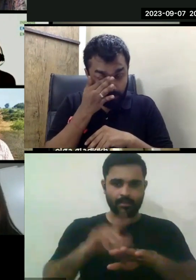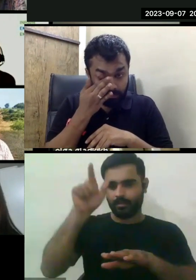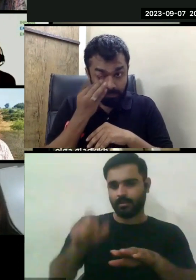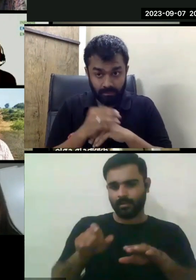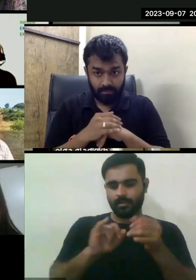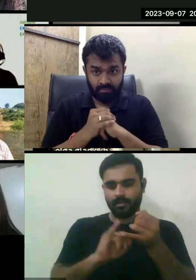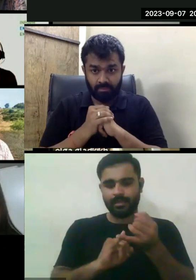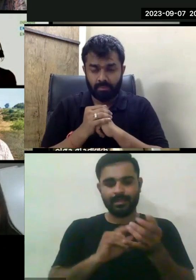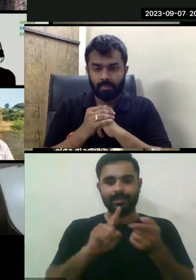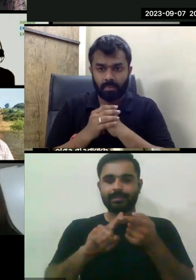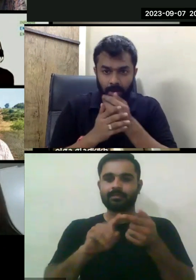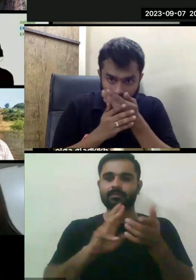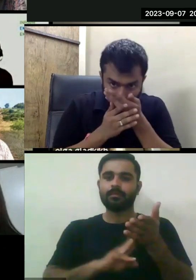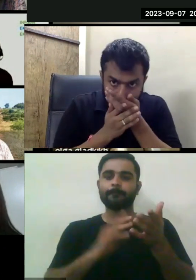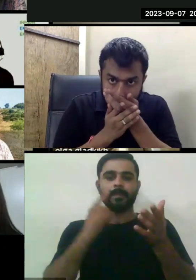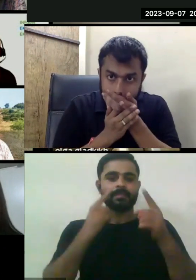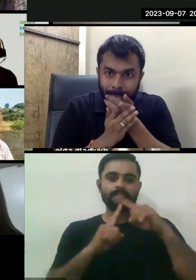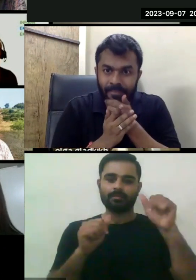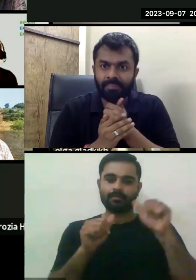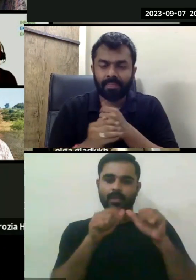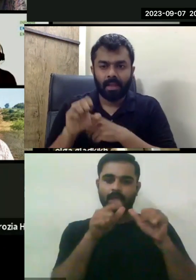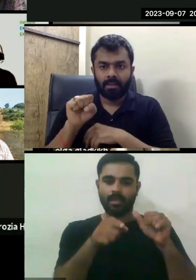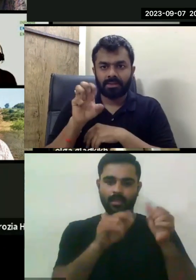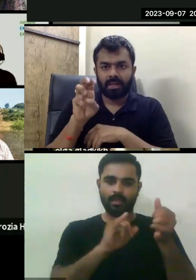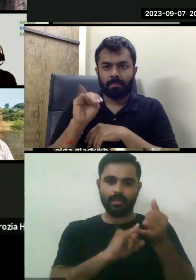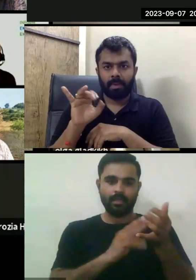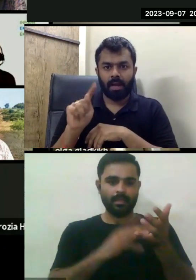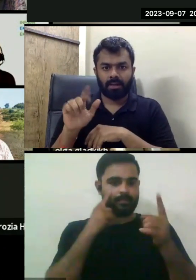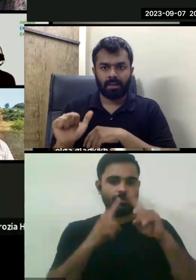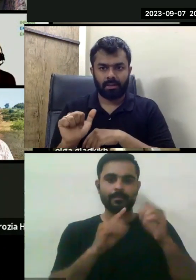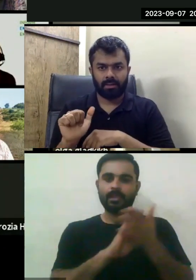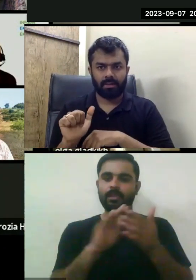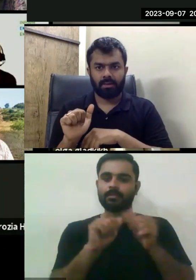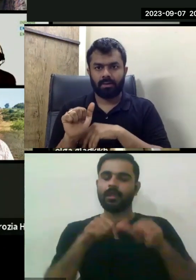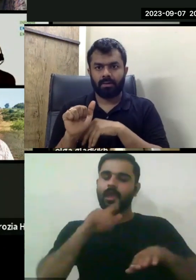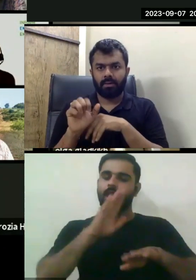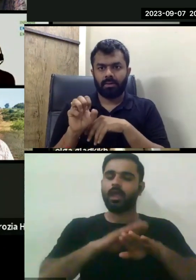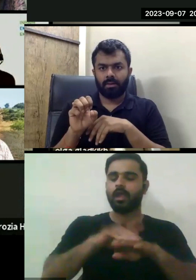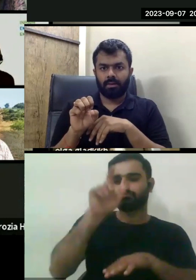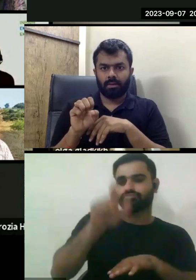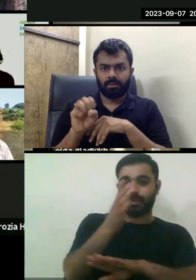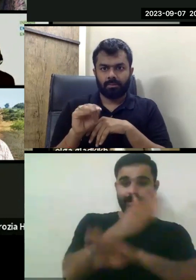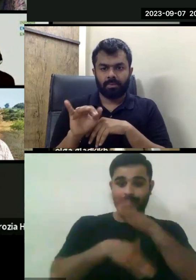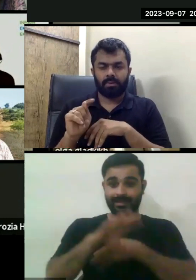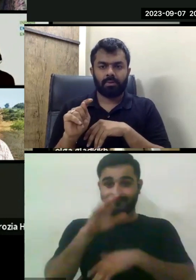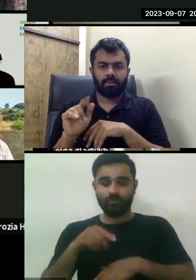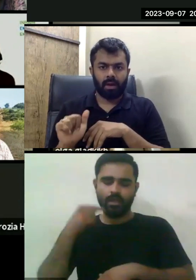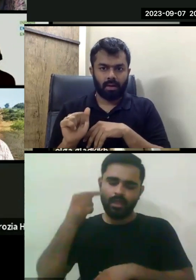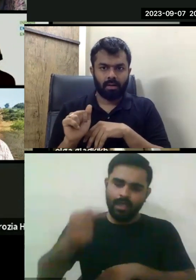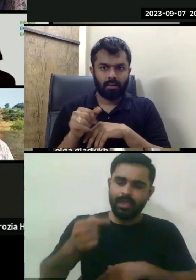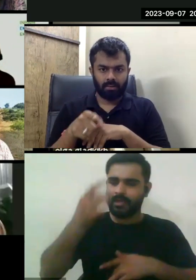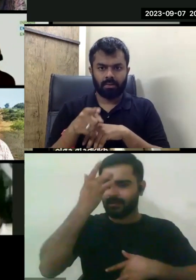Smitha Sadasivan. Smitha is a person with lived experience with disability due to a rare disease named